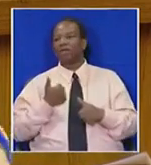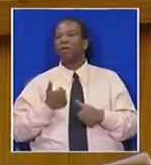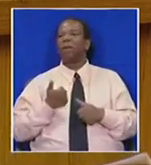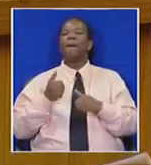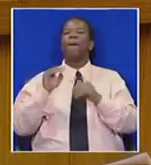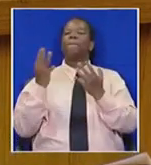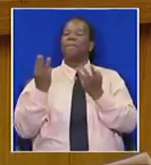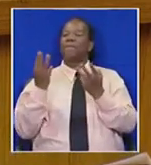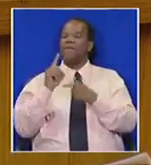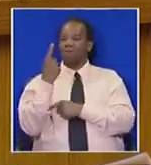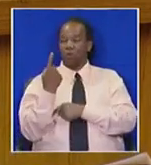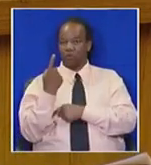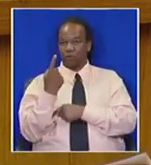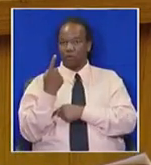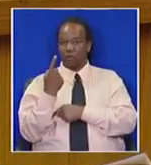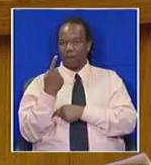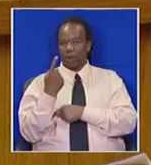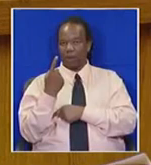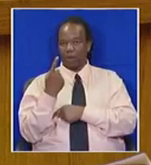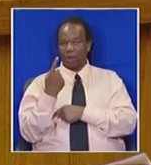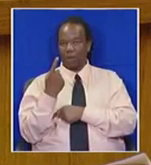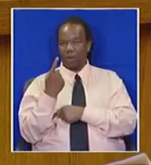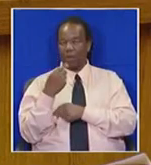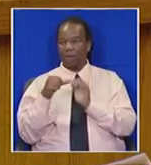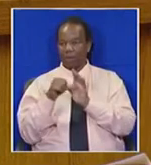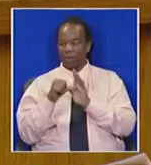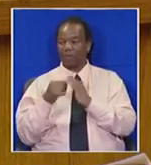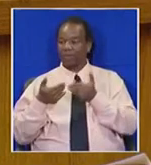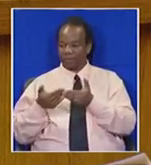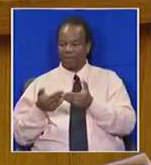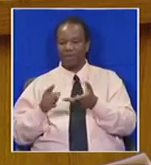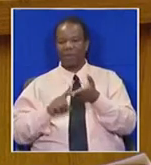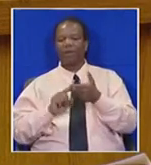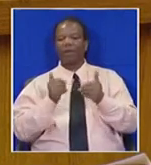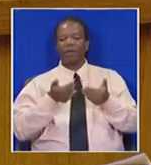Batubeli. Together with their representatives, a service charter was